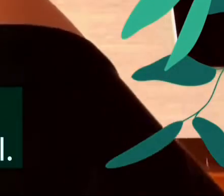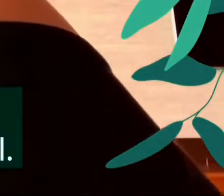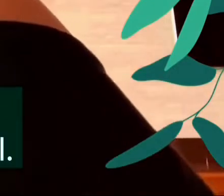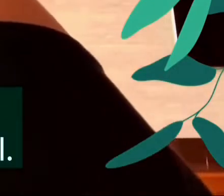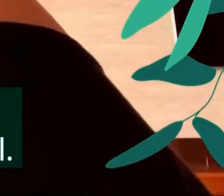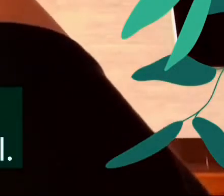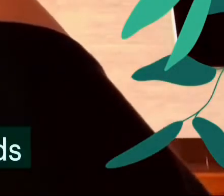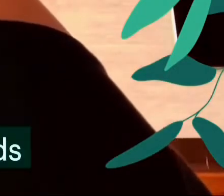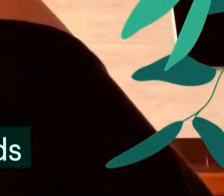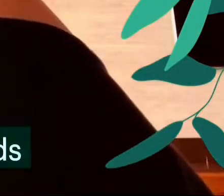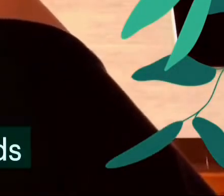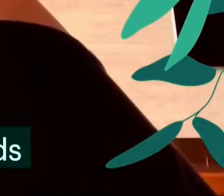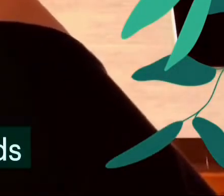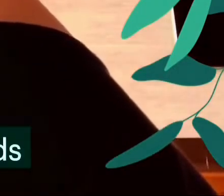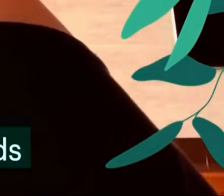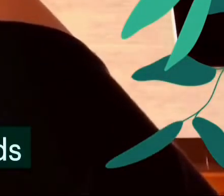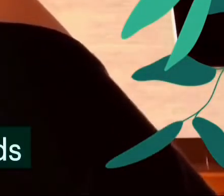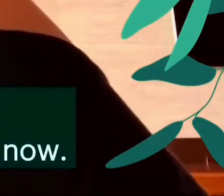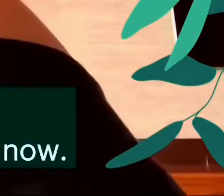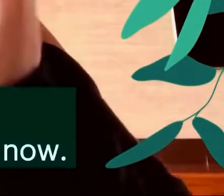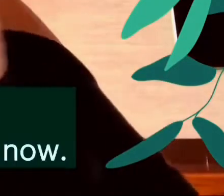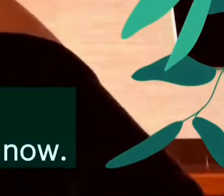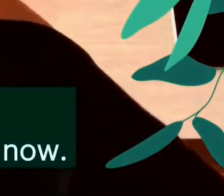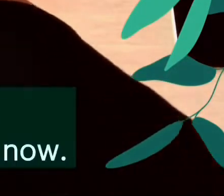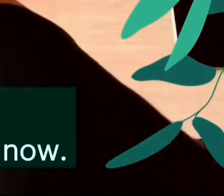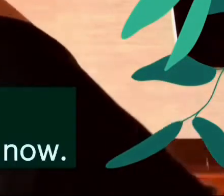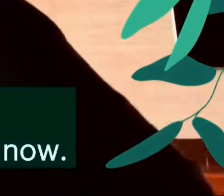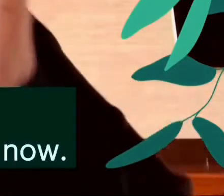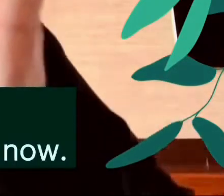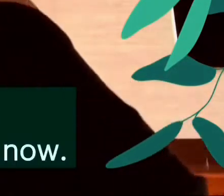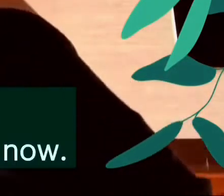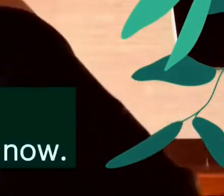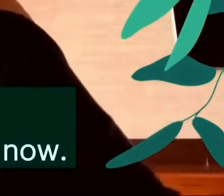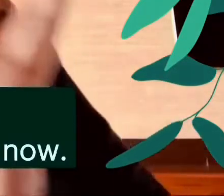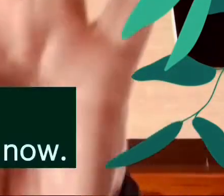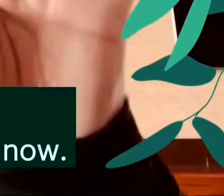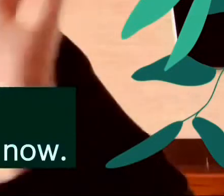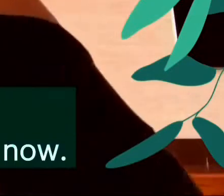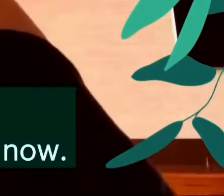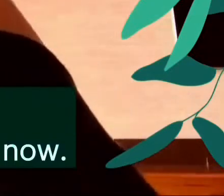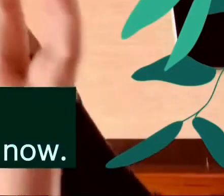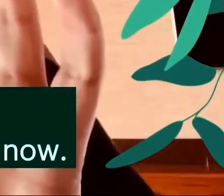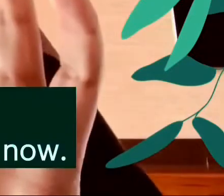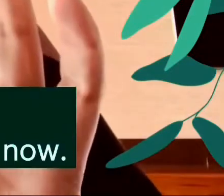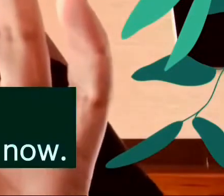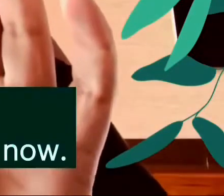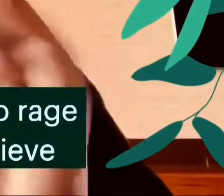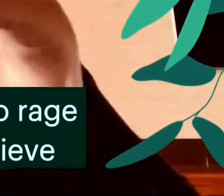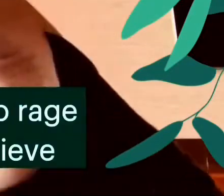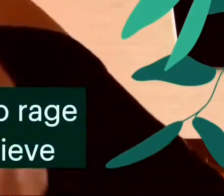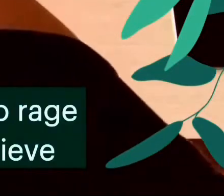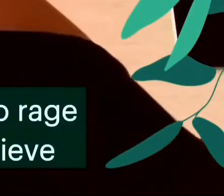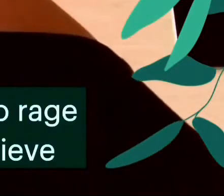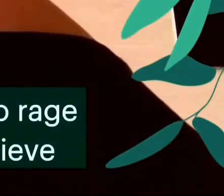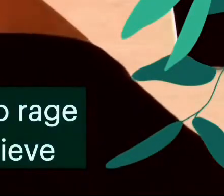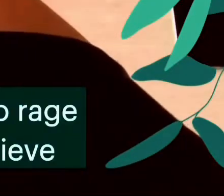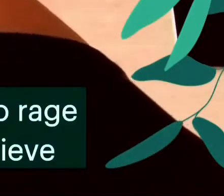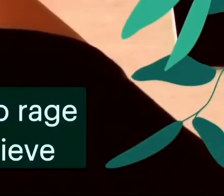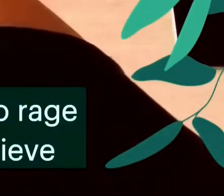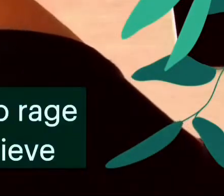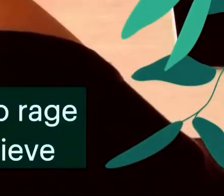from the soil and dominating your news feeds with the analysis to help you understand what is going on right now, and helping